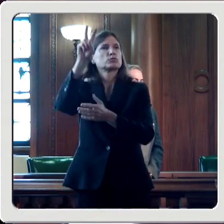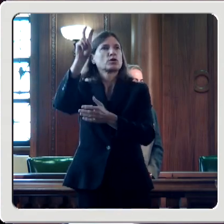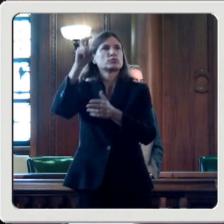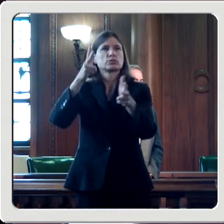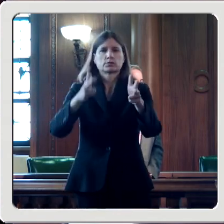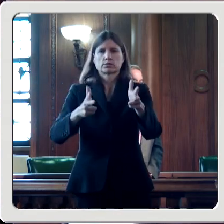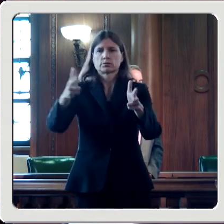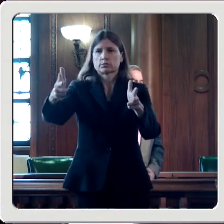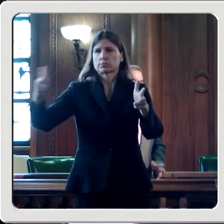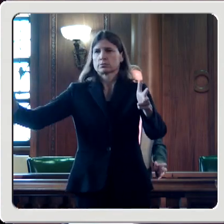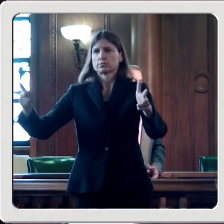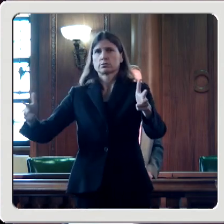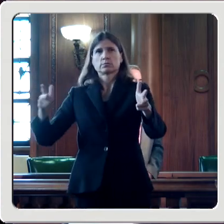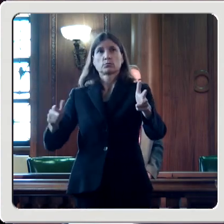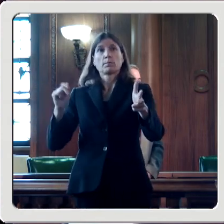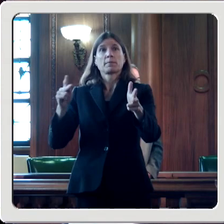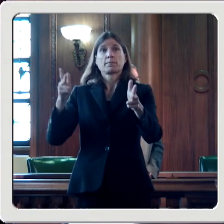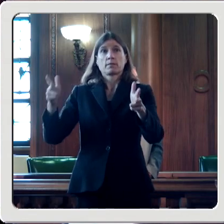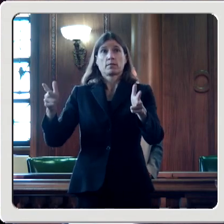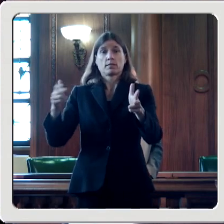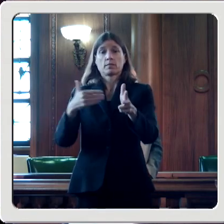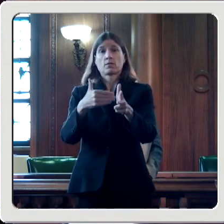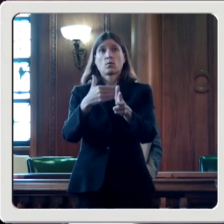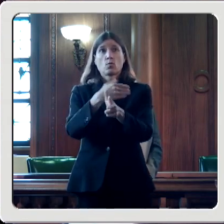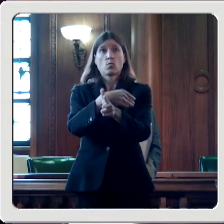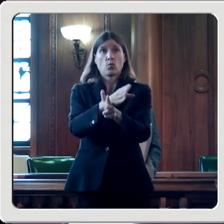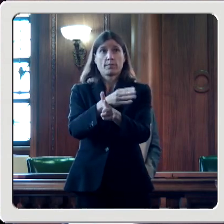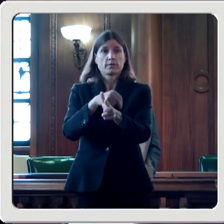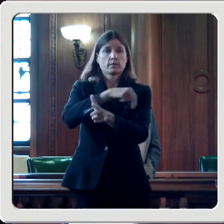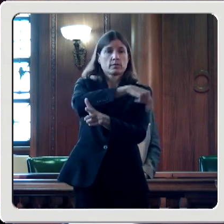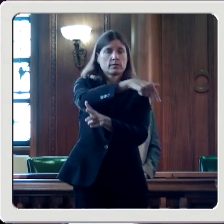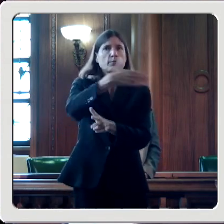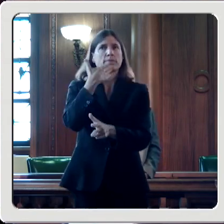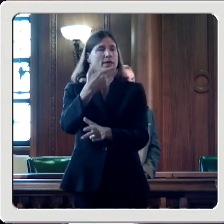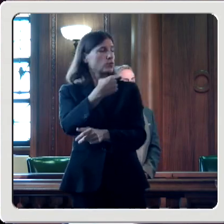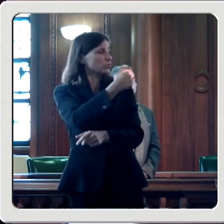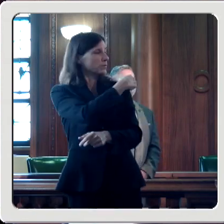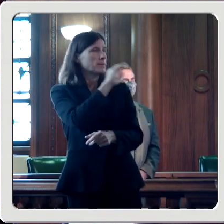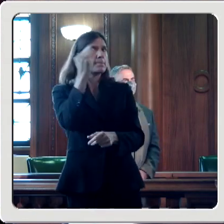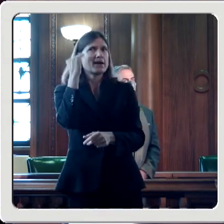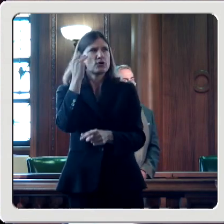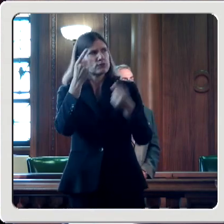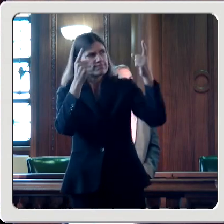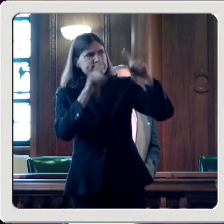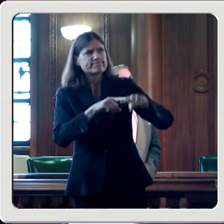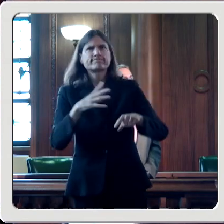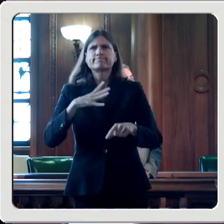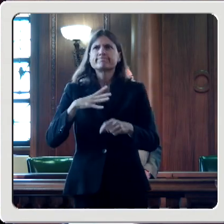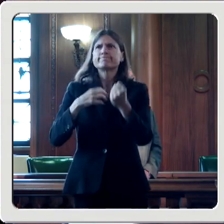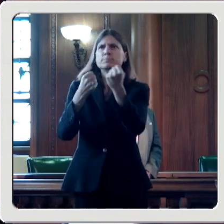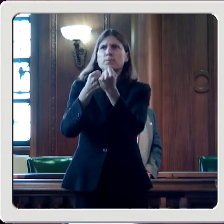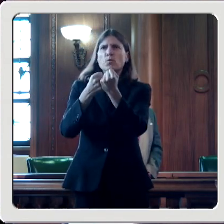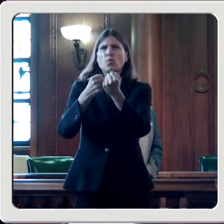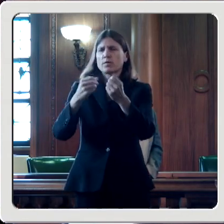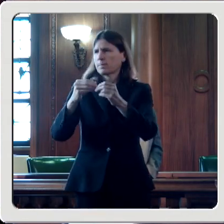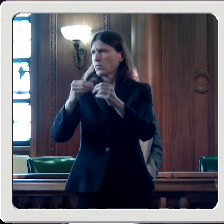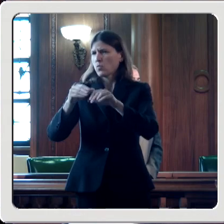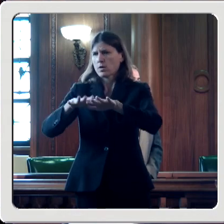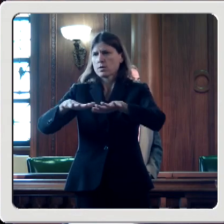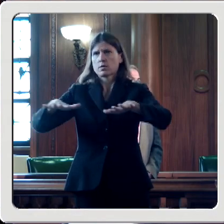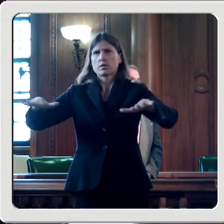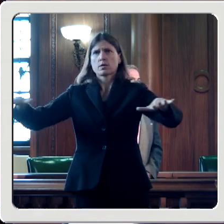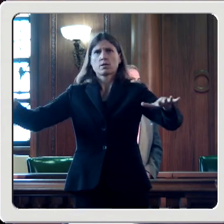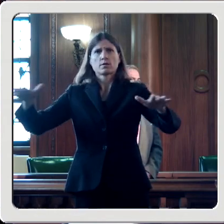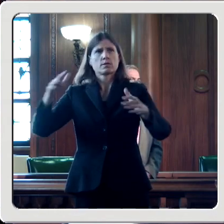Center. So we appreciate that cooperation, Mr. Mayor. Also, it's that time of year where we see a lot of fresh new faces around Bay State